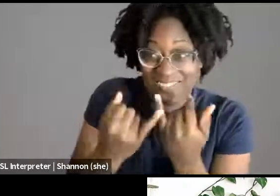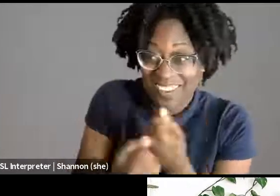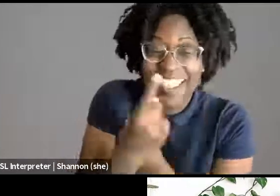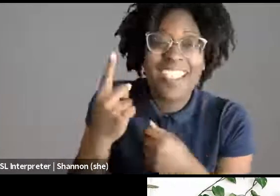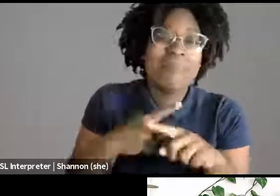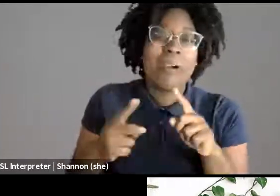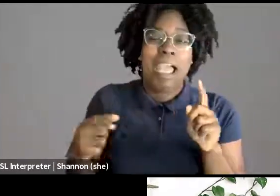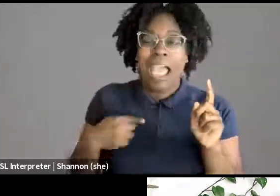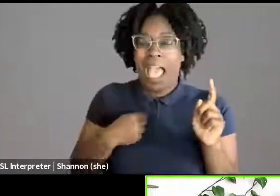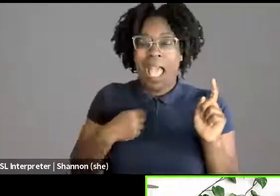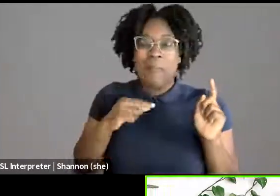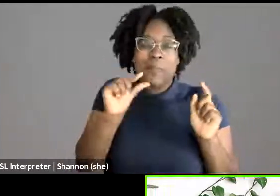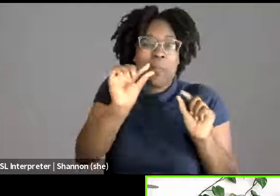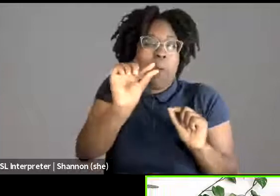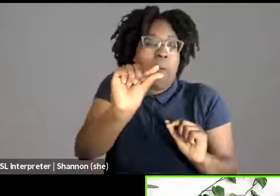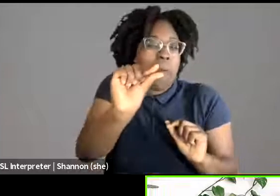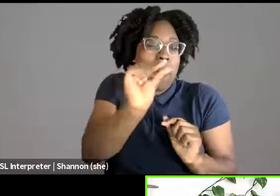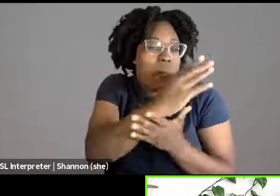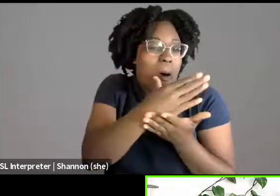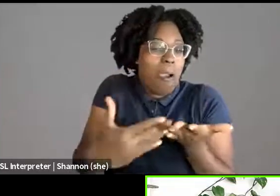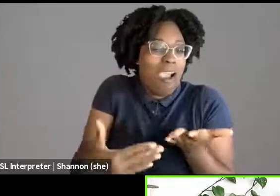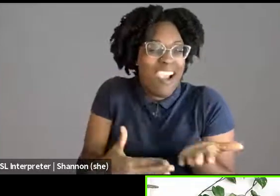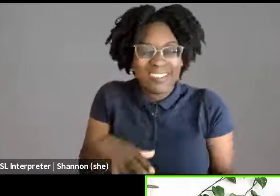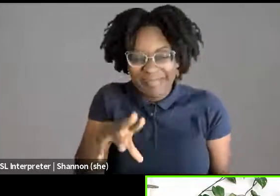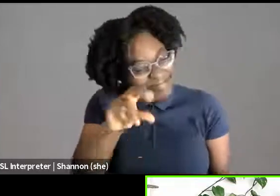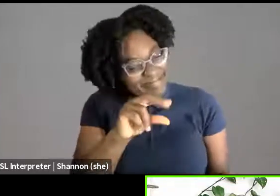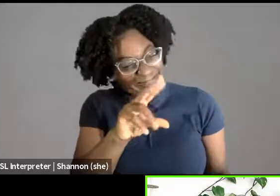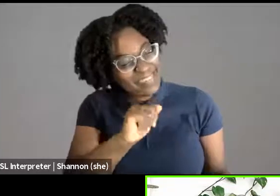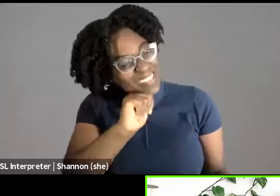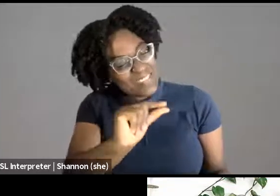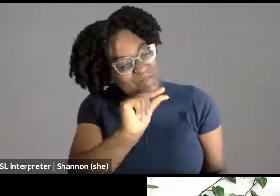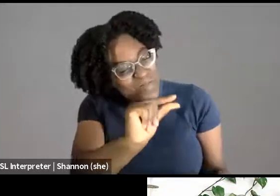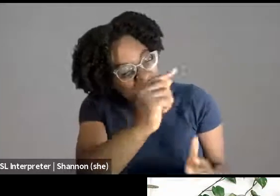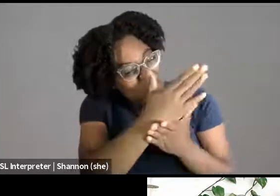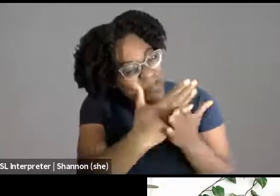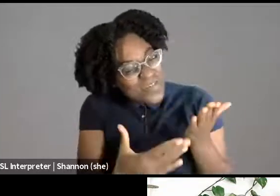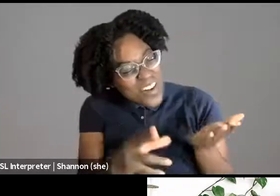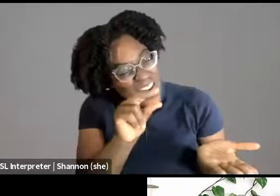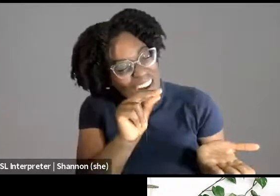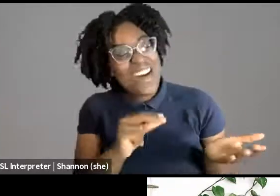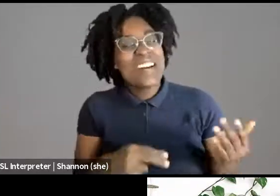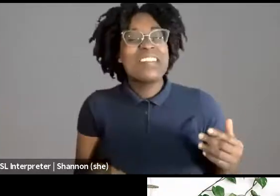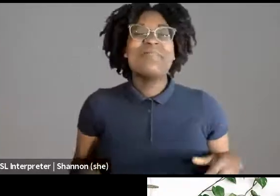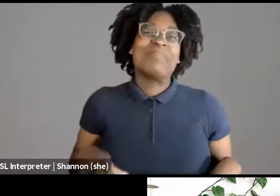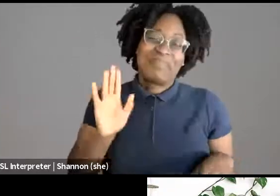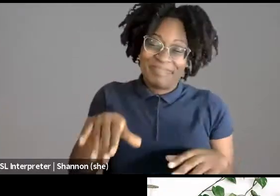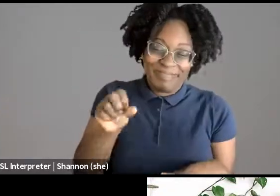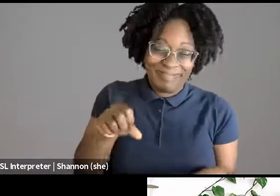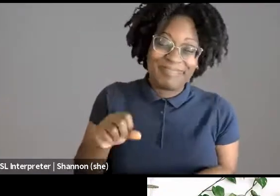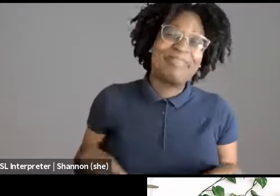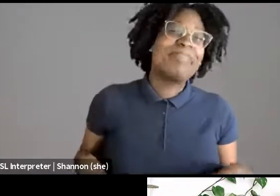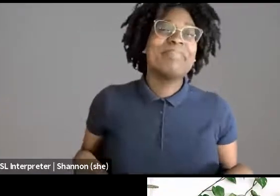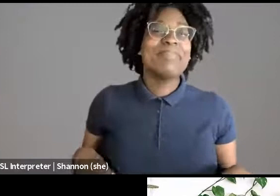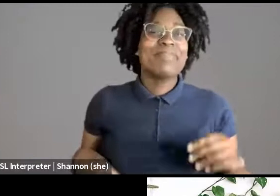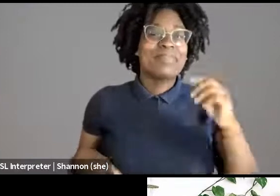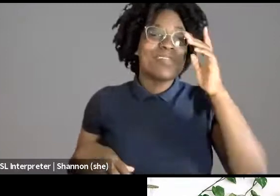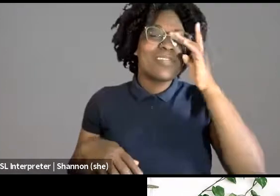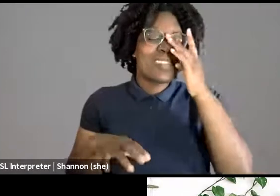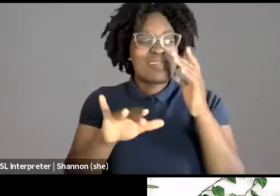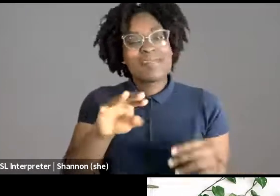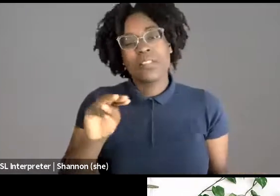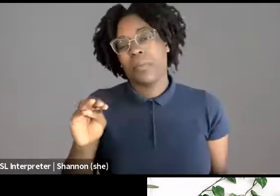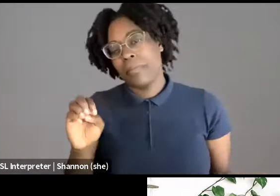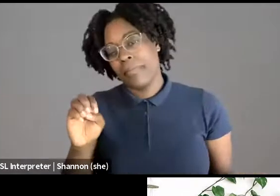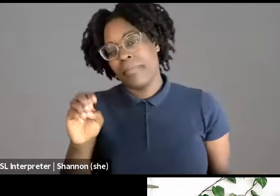I don't know about tiny, but yes, a part of it. Yes. Okay. So, well, let's dive into